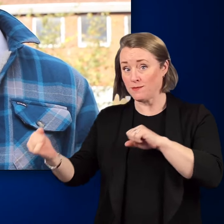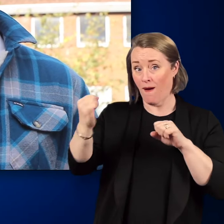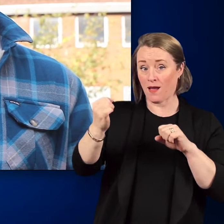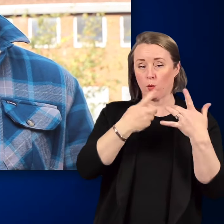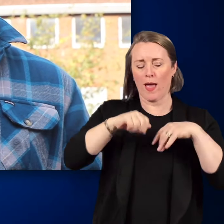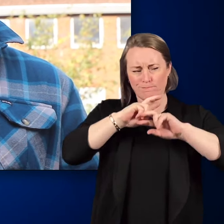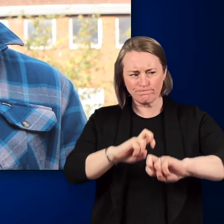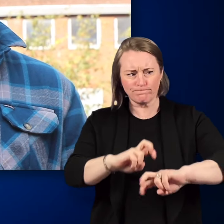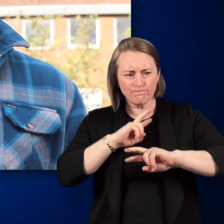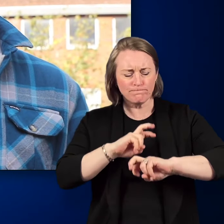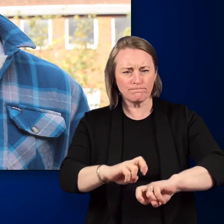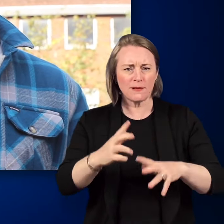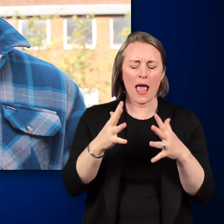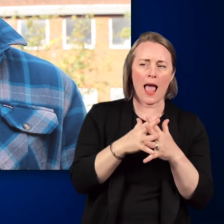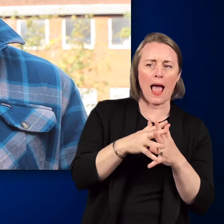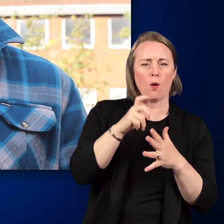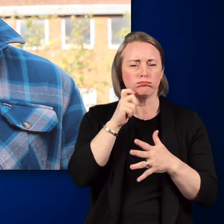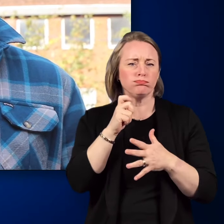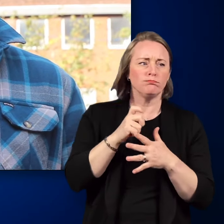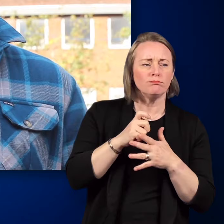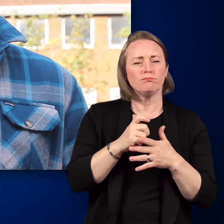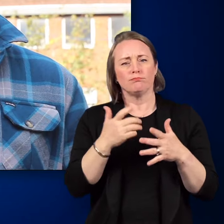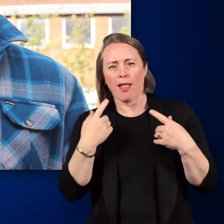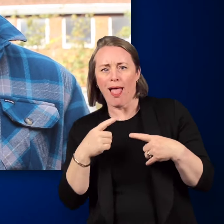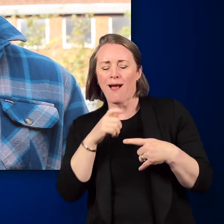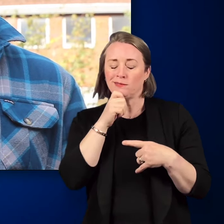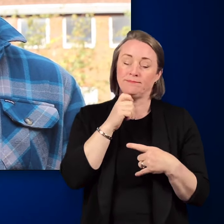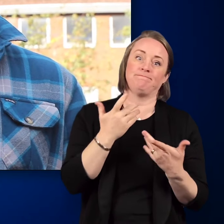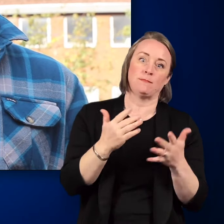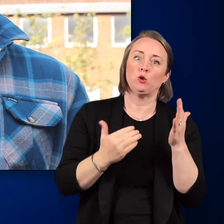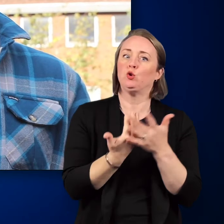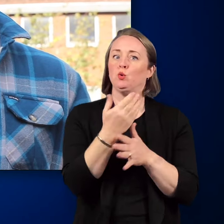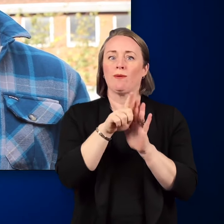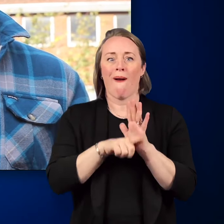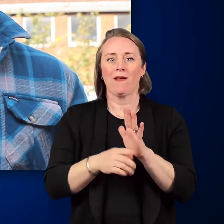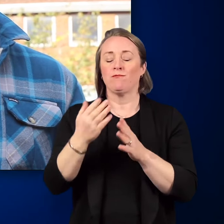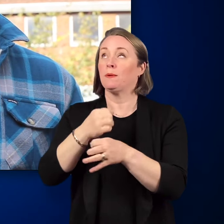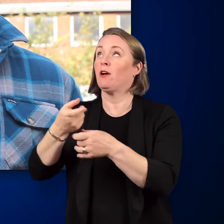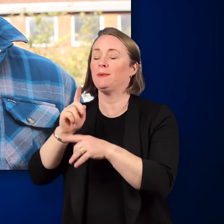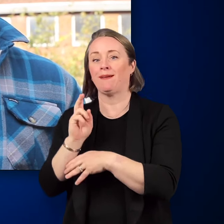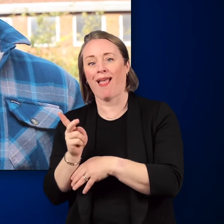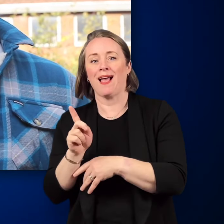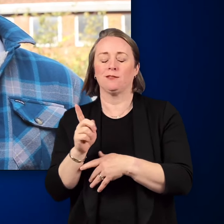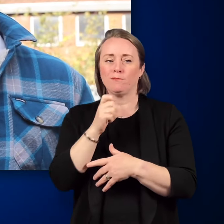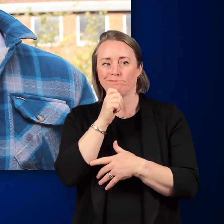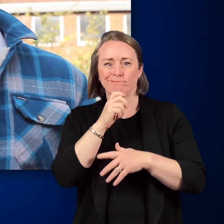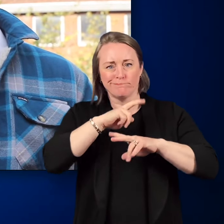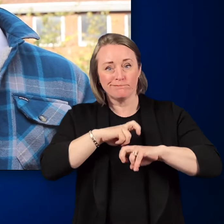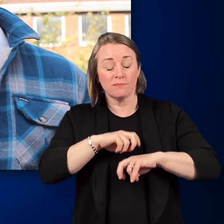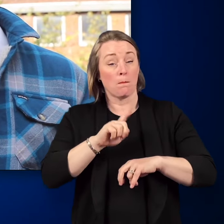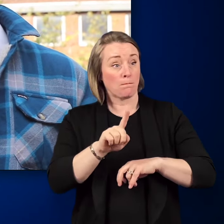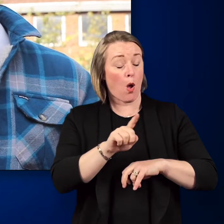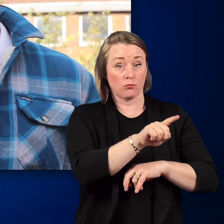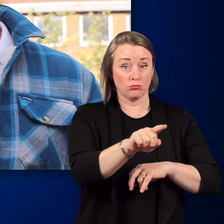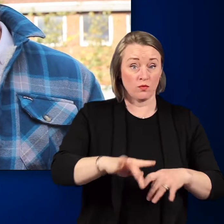quite sure. Obviously, recent guidelines have been reissued. But do get in touch if you're interested, if you feel the Lord's, this